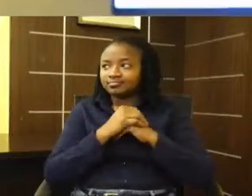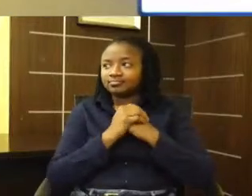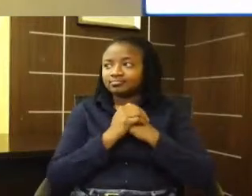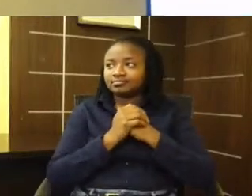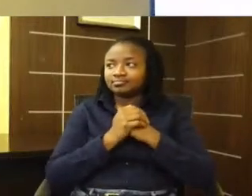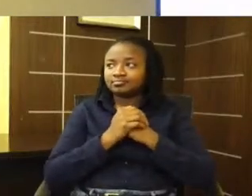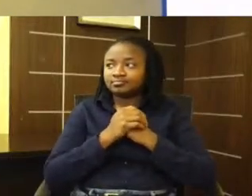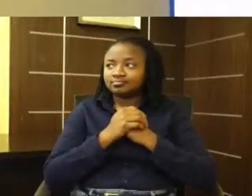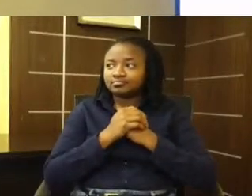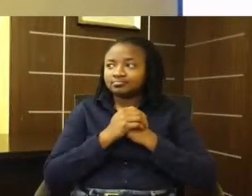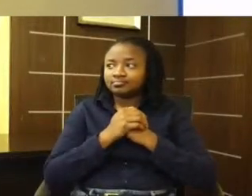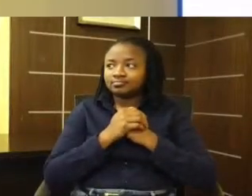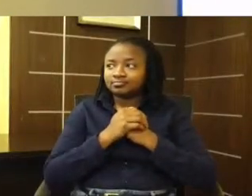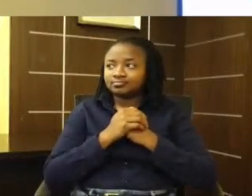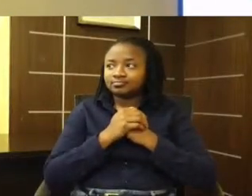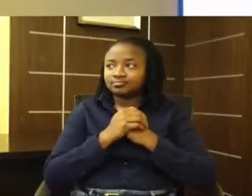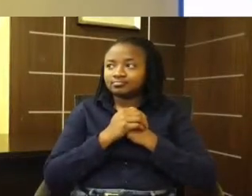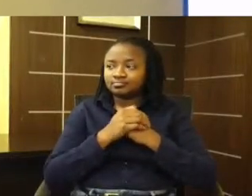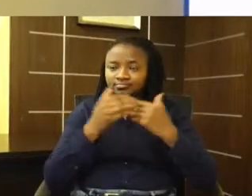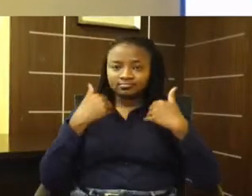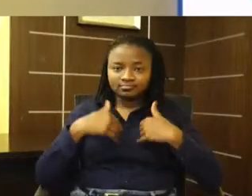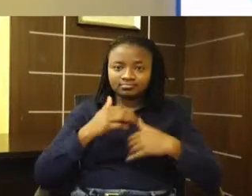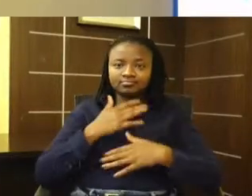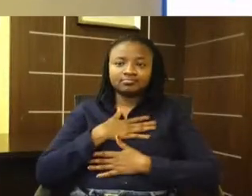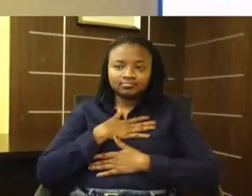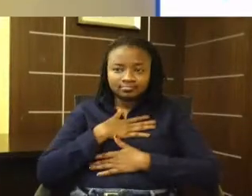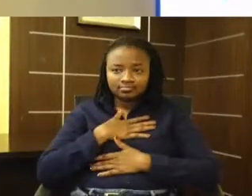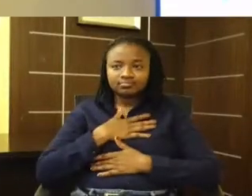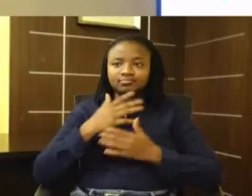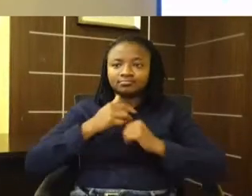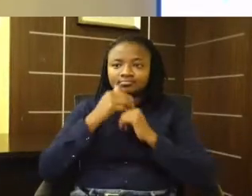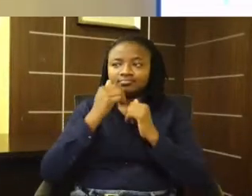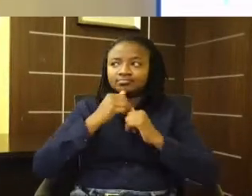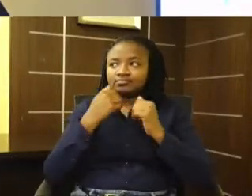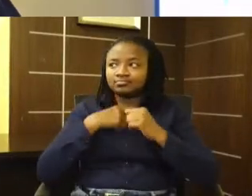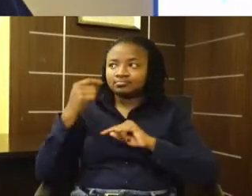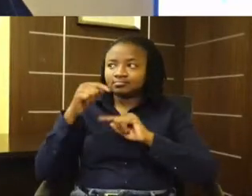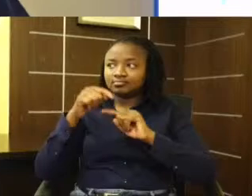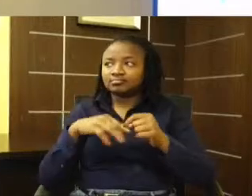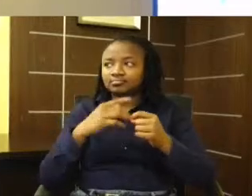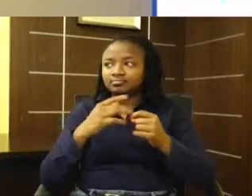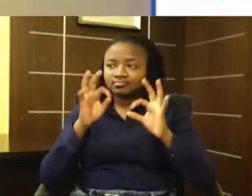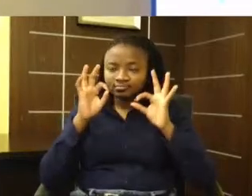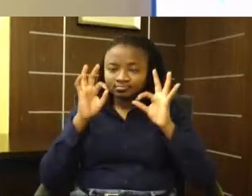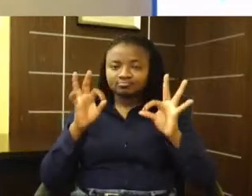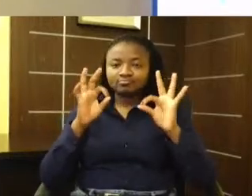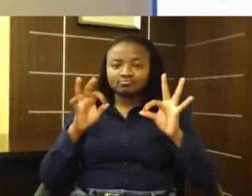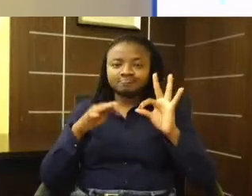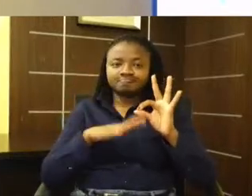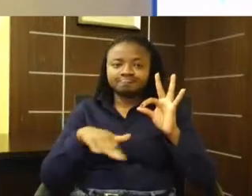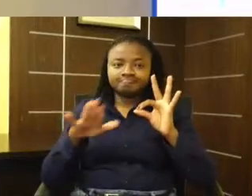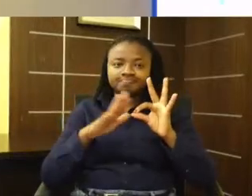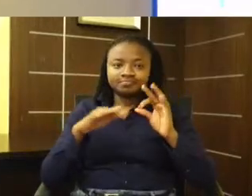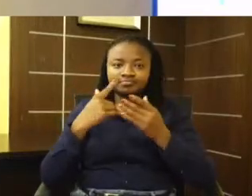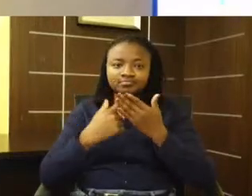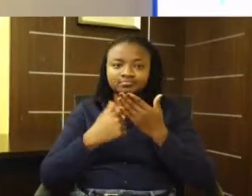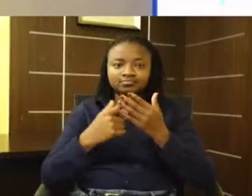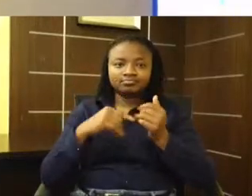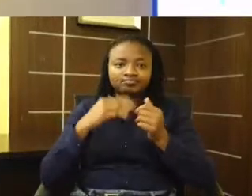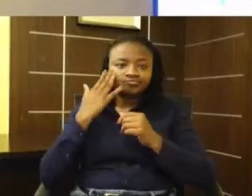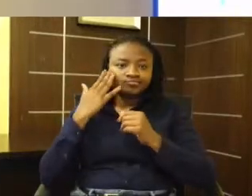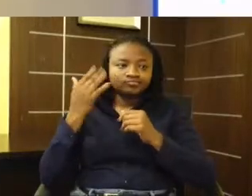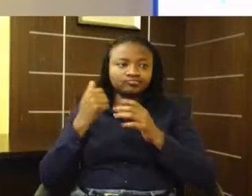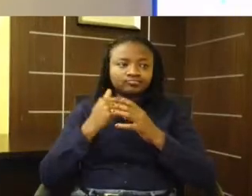Yeah, it's my pleasure to be here in this very important platform. Yeah, the future is